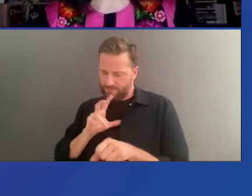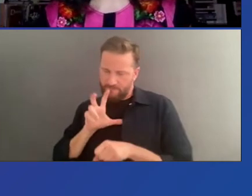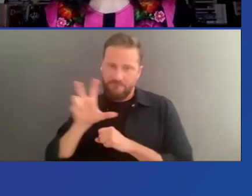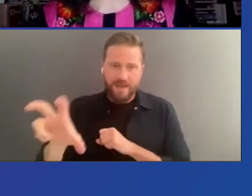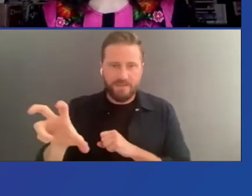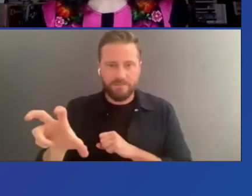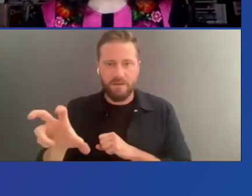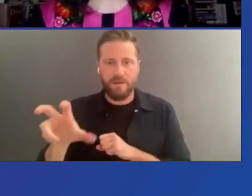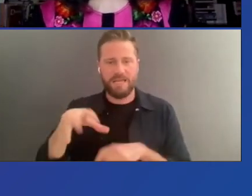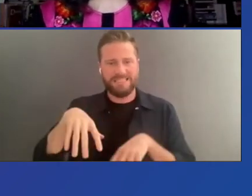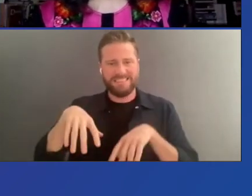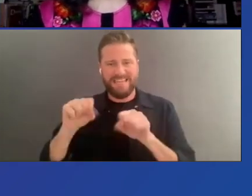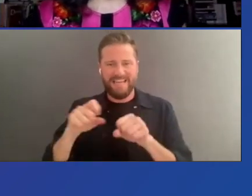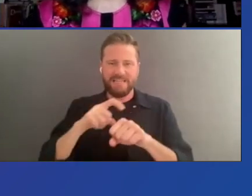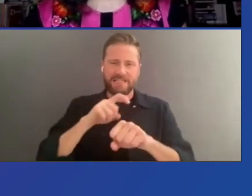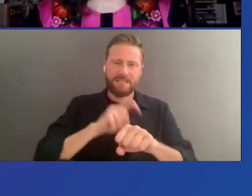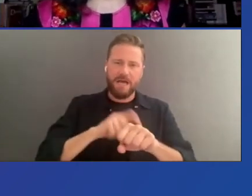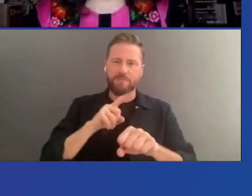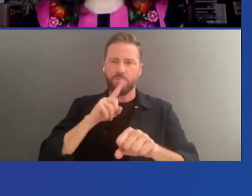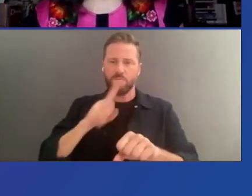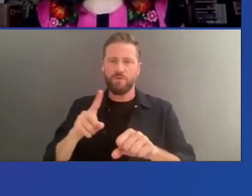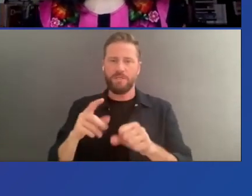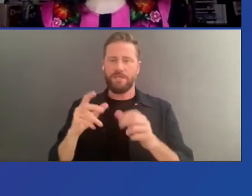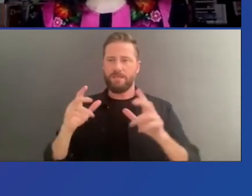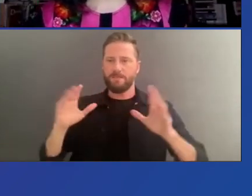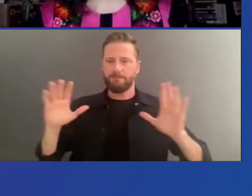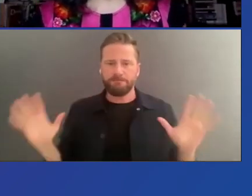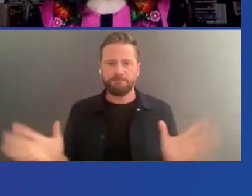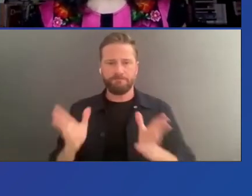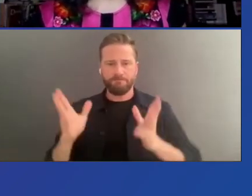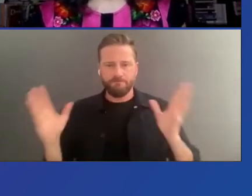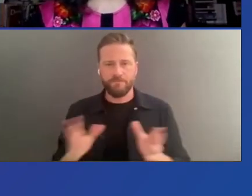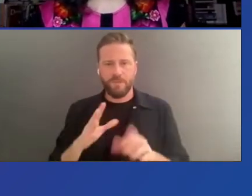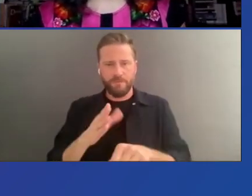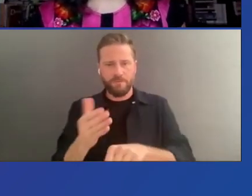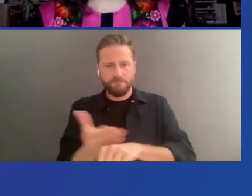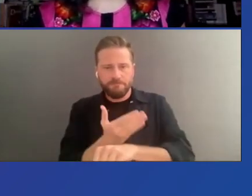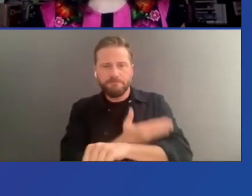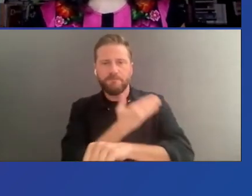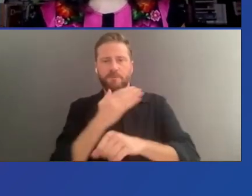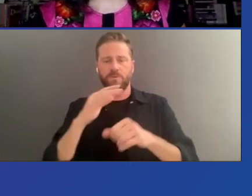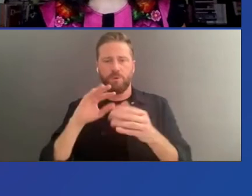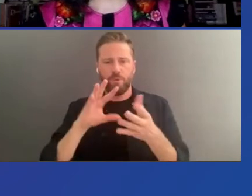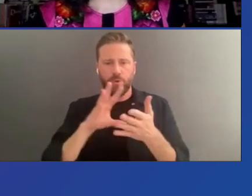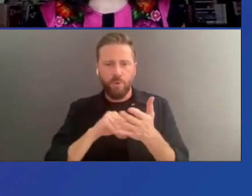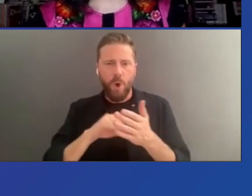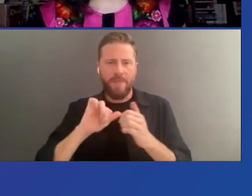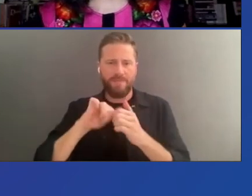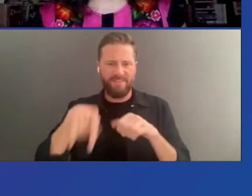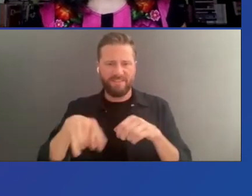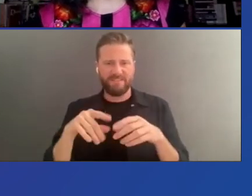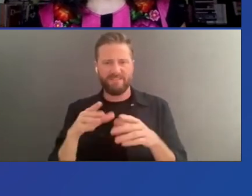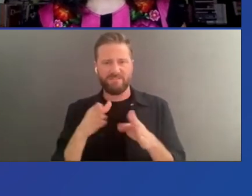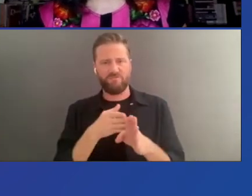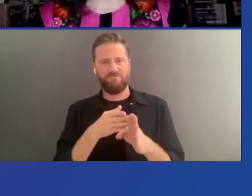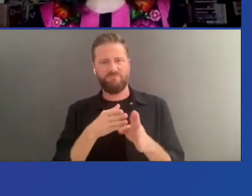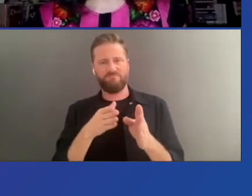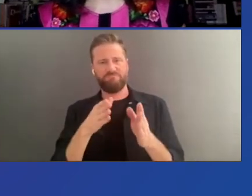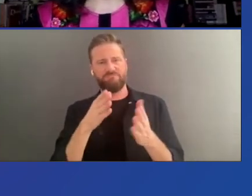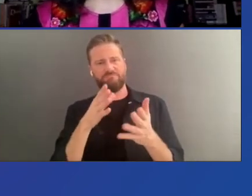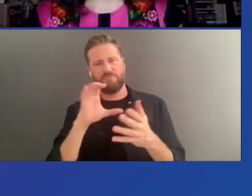time, to really cultivate this craft, or your craft. And you're